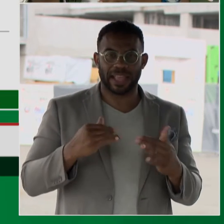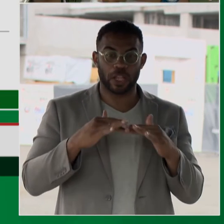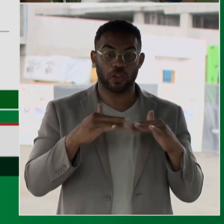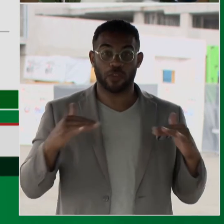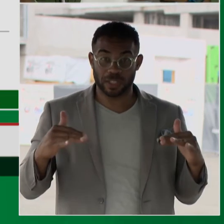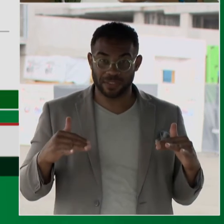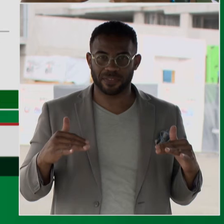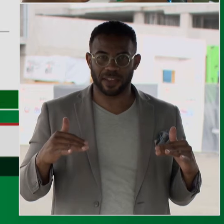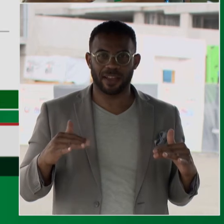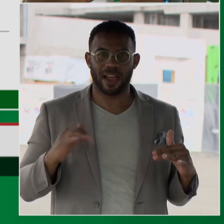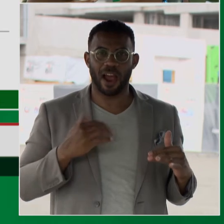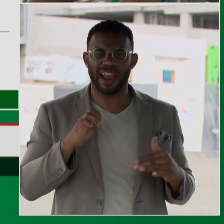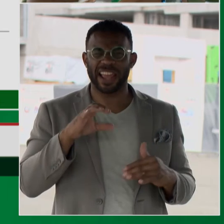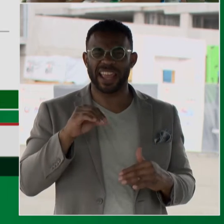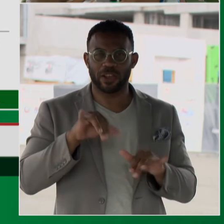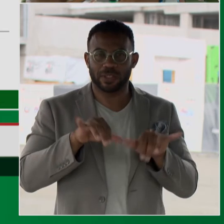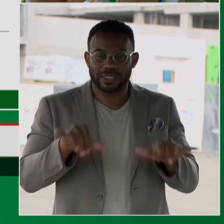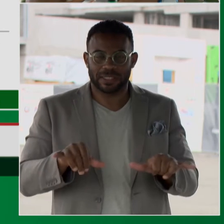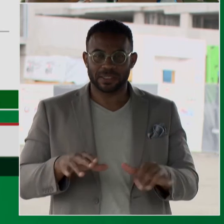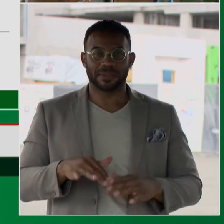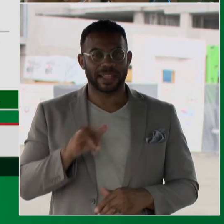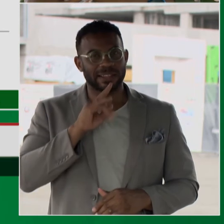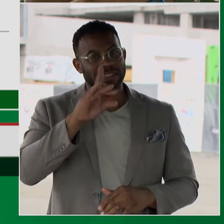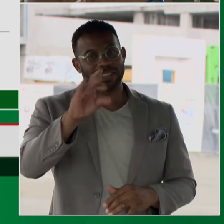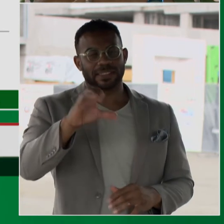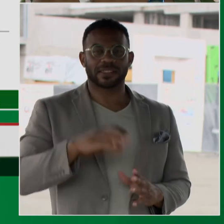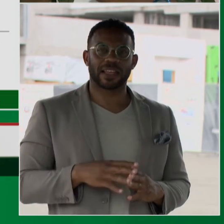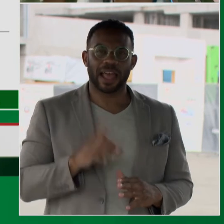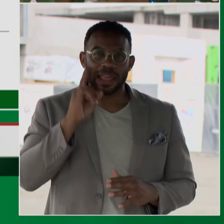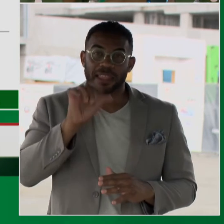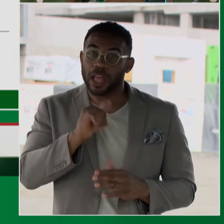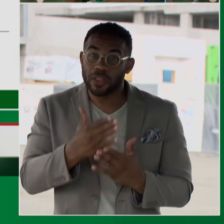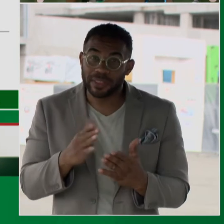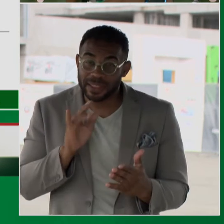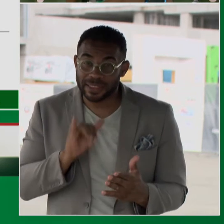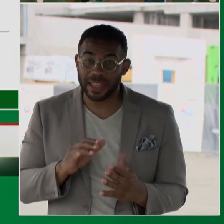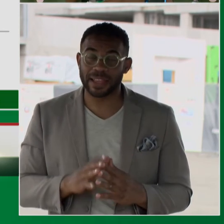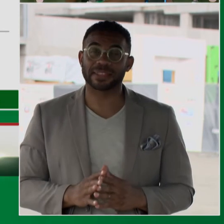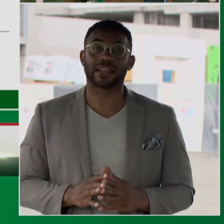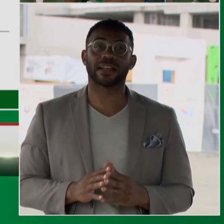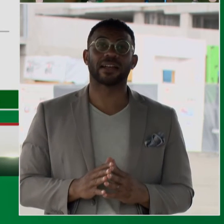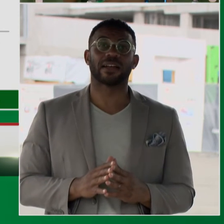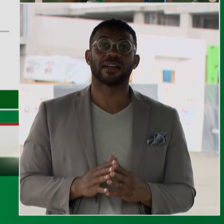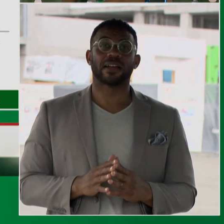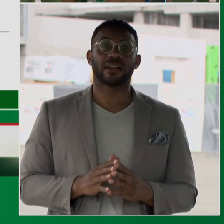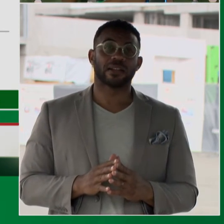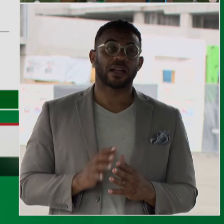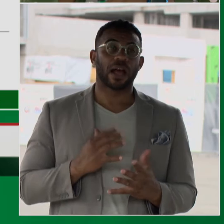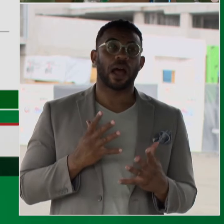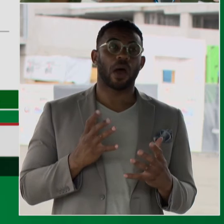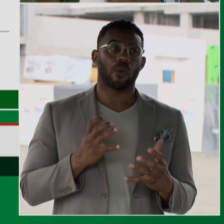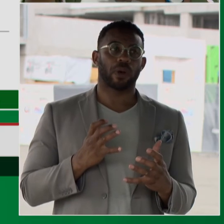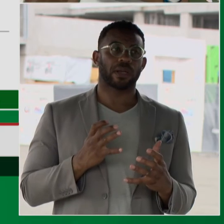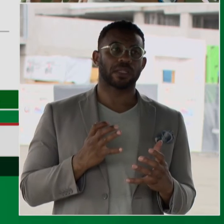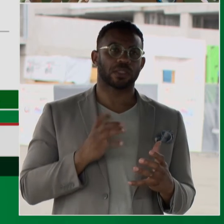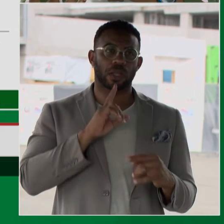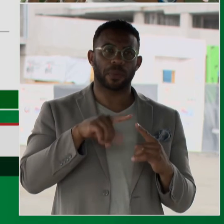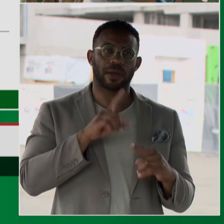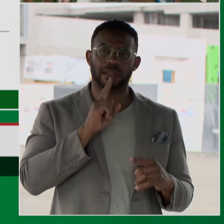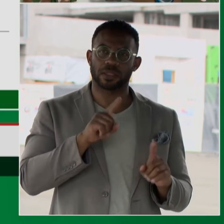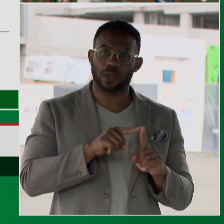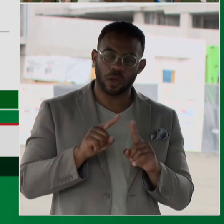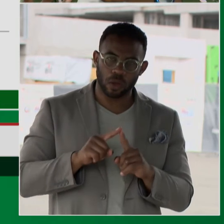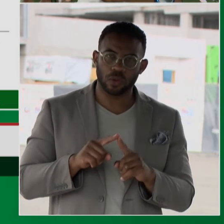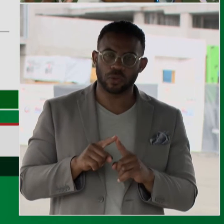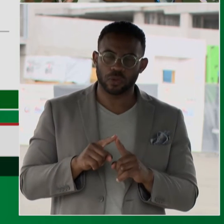diversify our ecosystem here that is DC. I think the other thing that I wanted to flag was also there